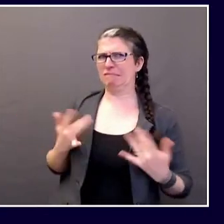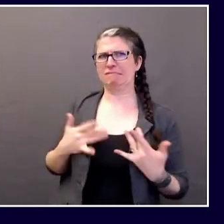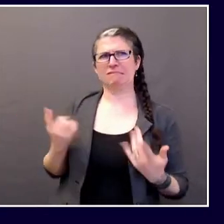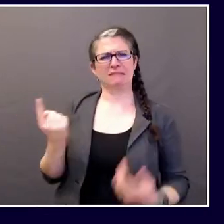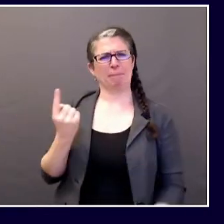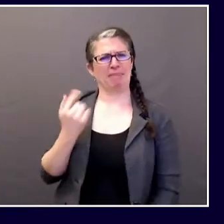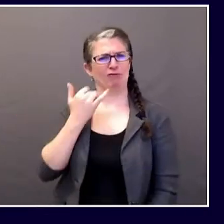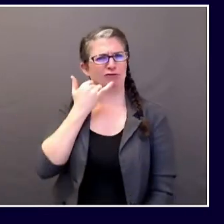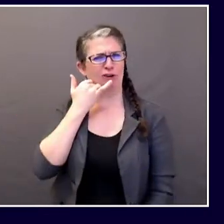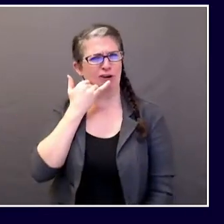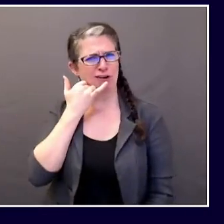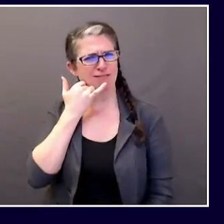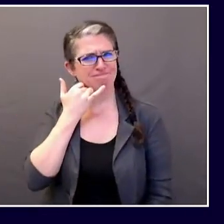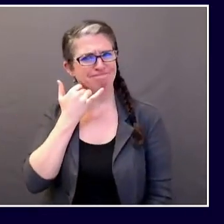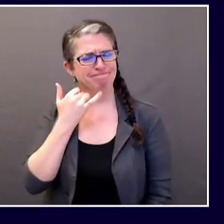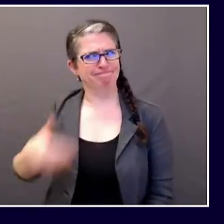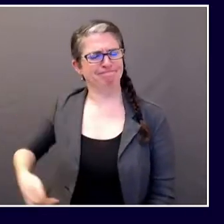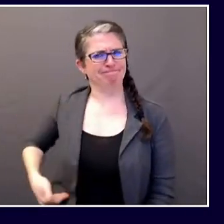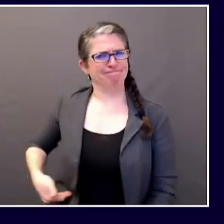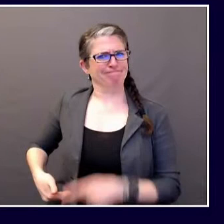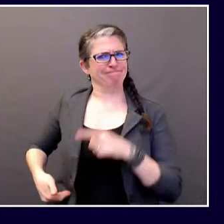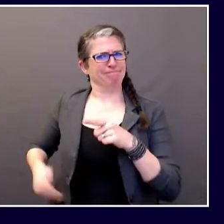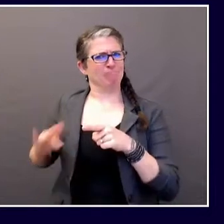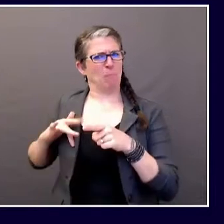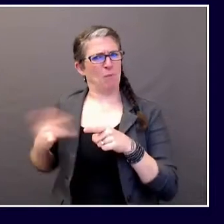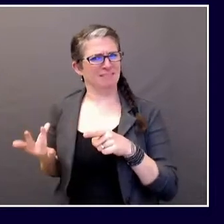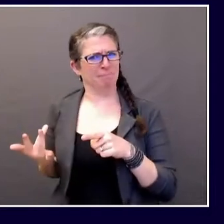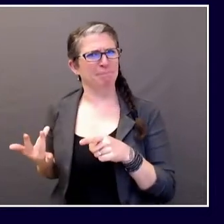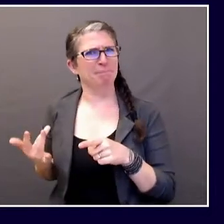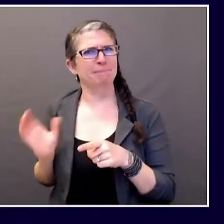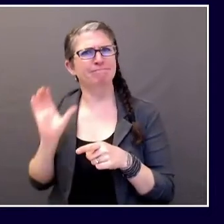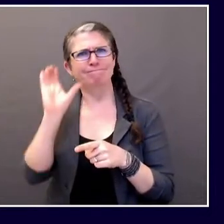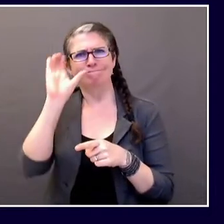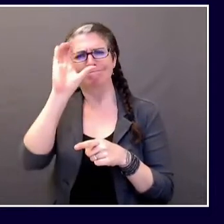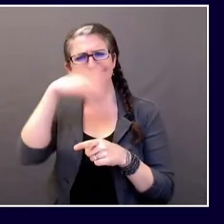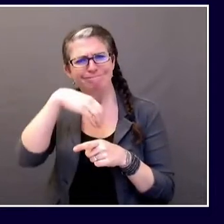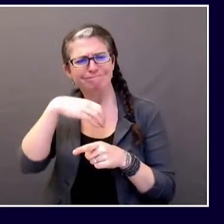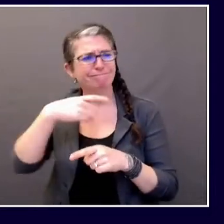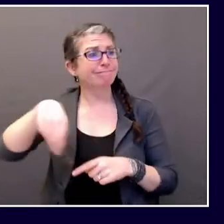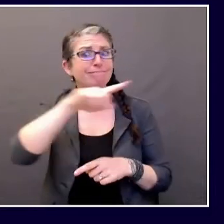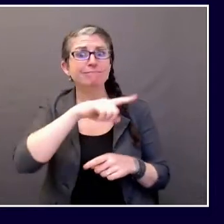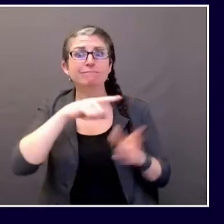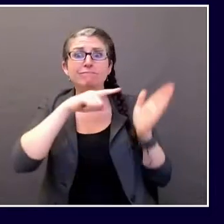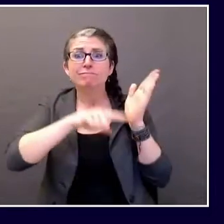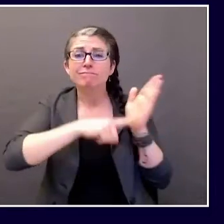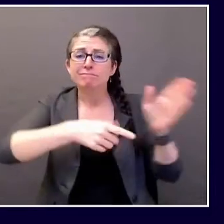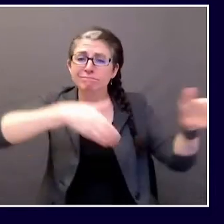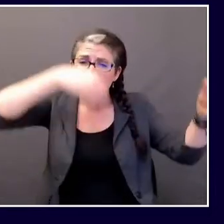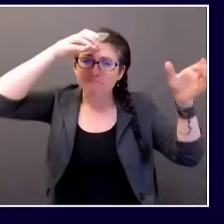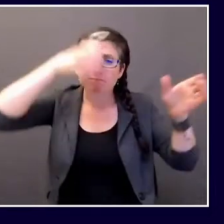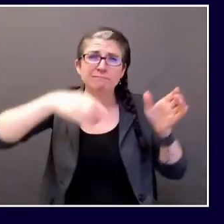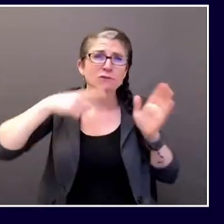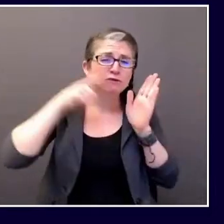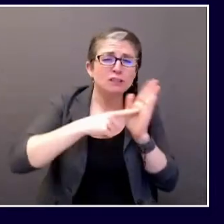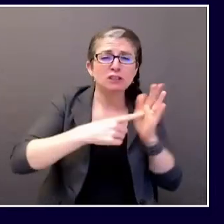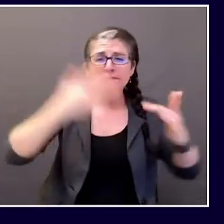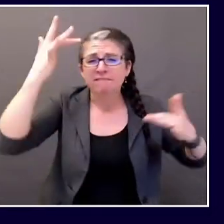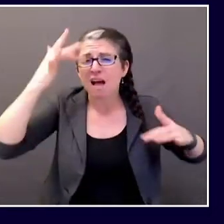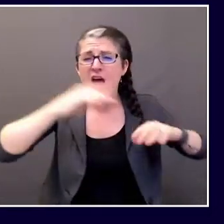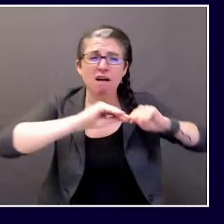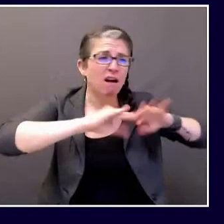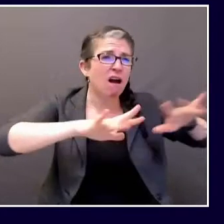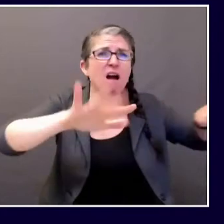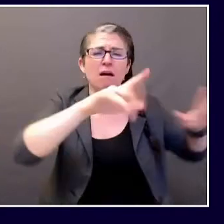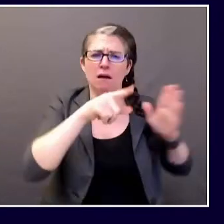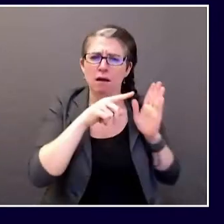our epidemiology team to look into this more deeply to try to see if there are any patterns that we can see in Maine and compare those notes